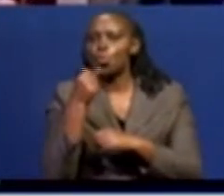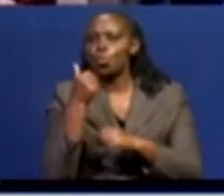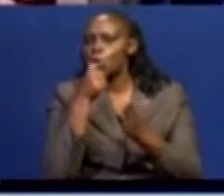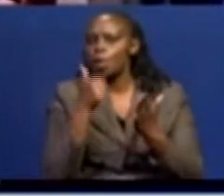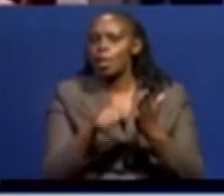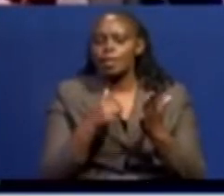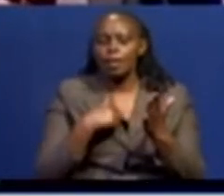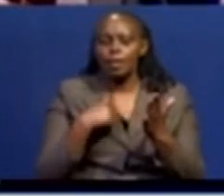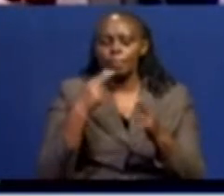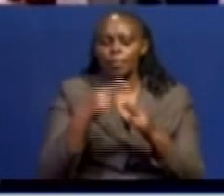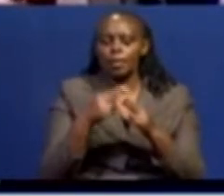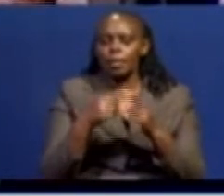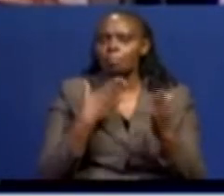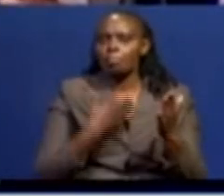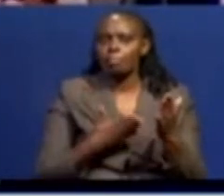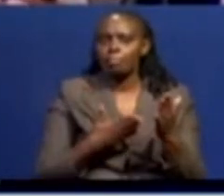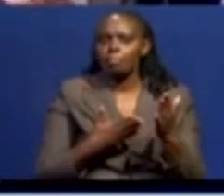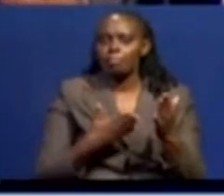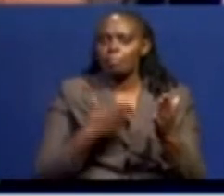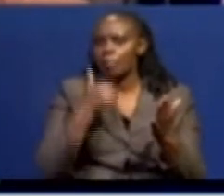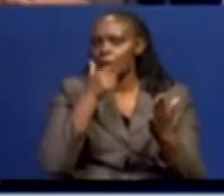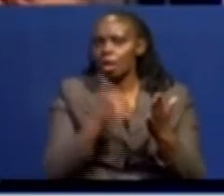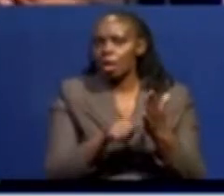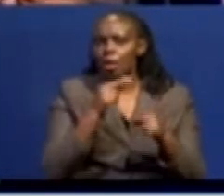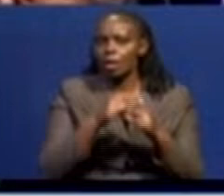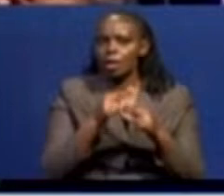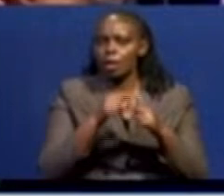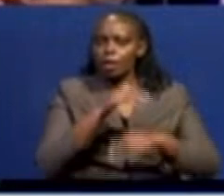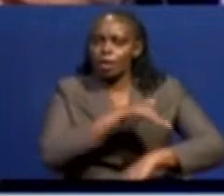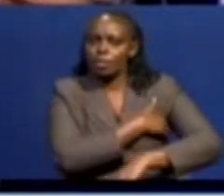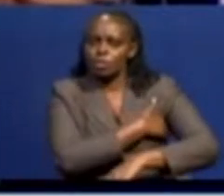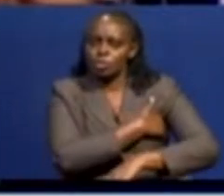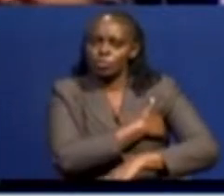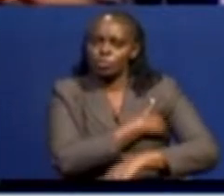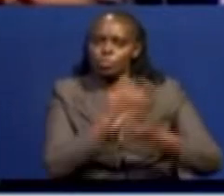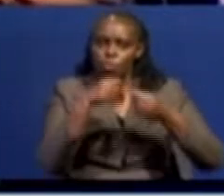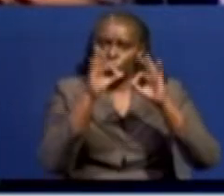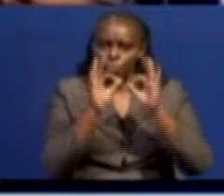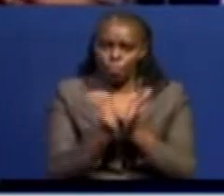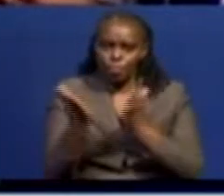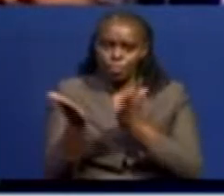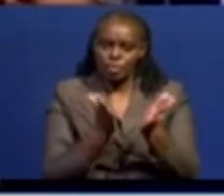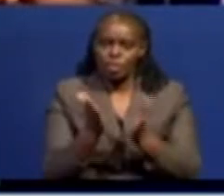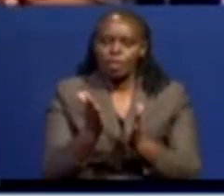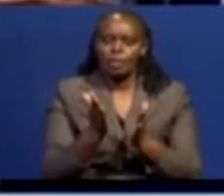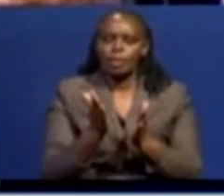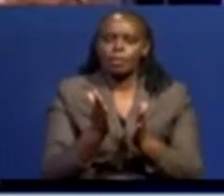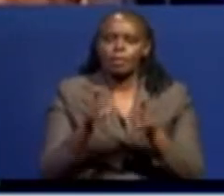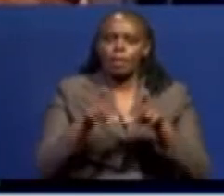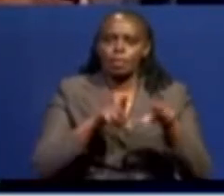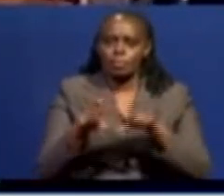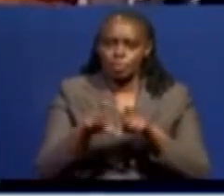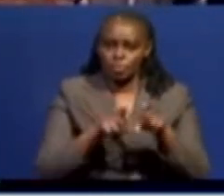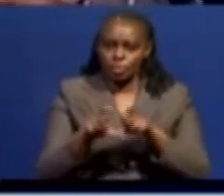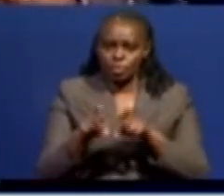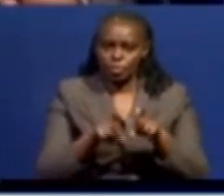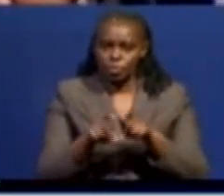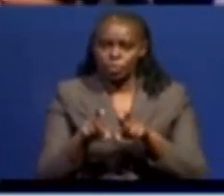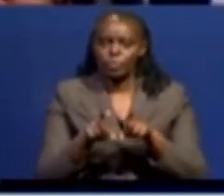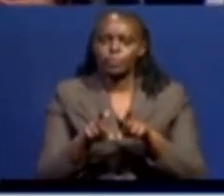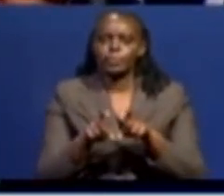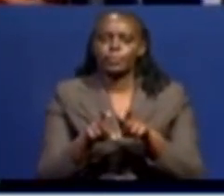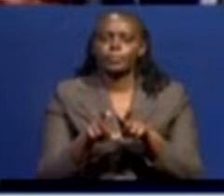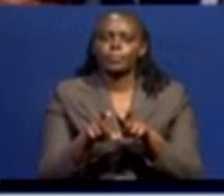is addressed on that letter? The letter is addressed to the then Acting Chief Officer, Public Service and